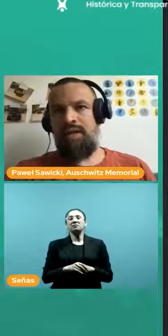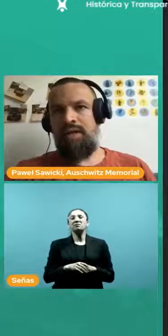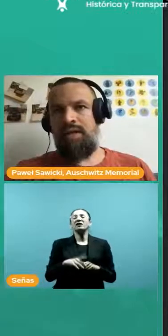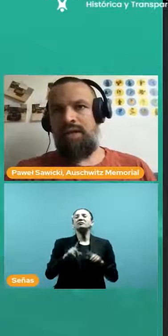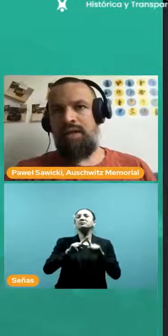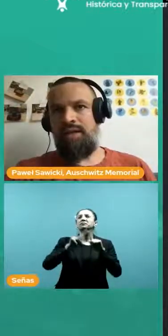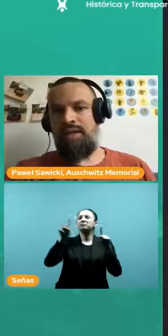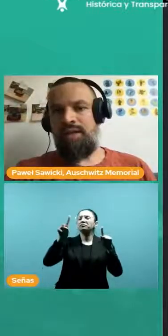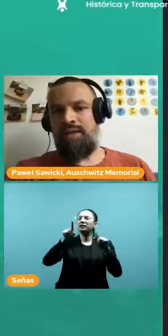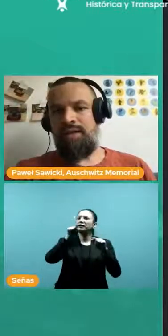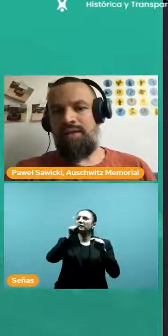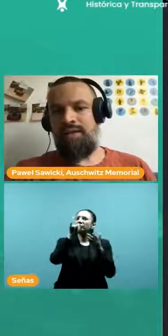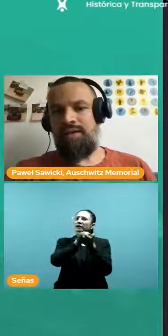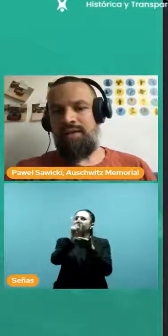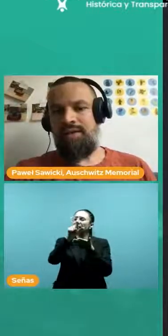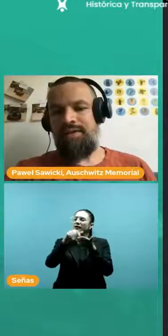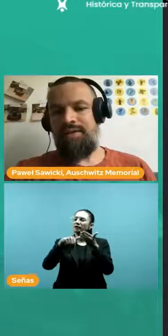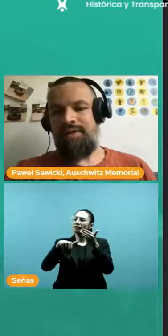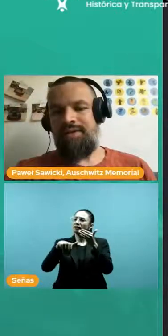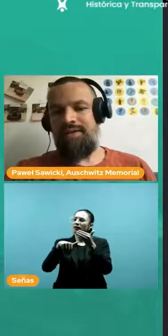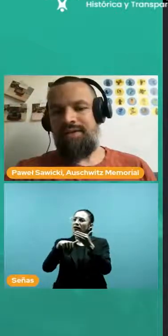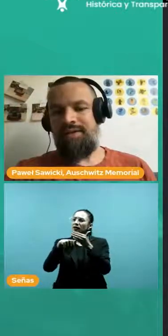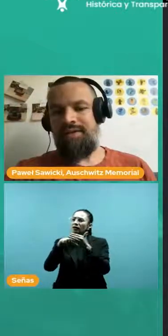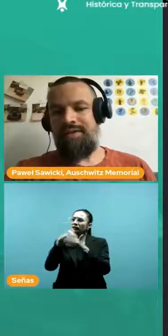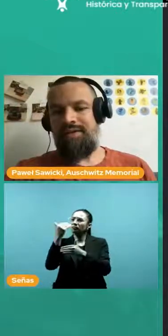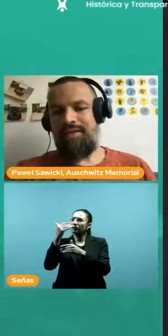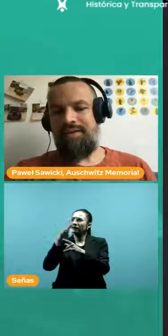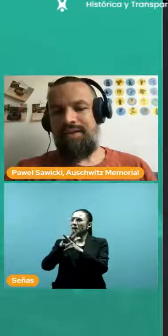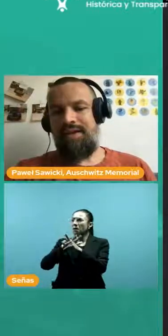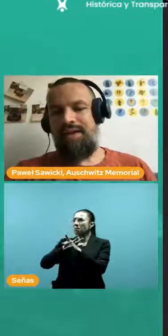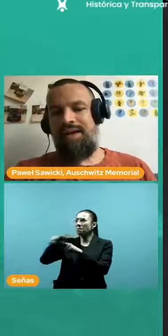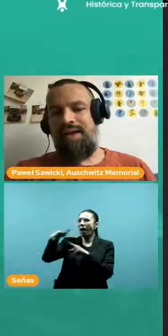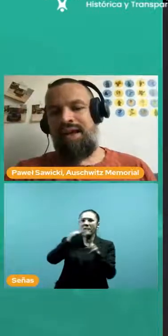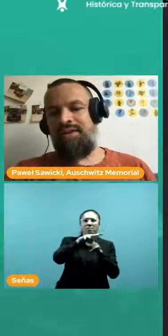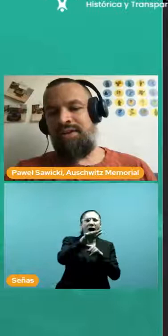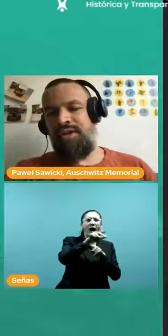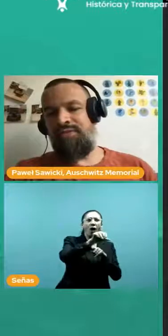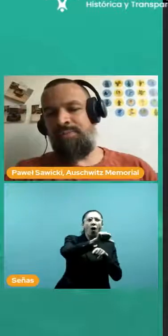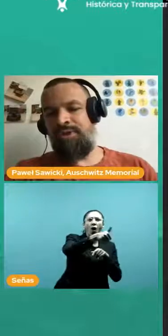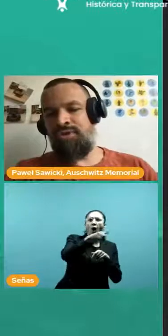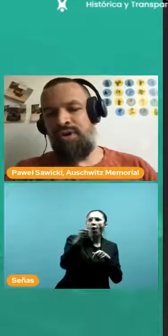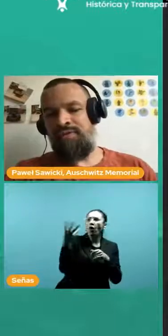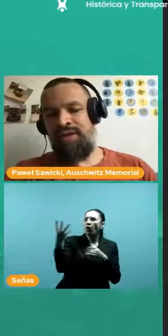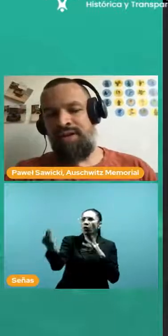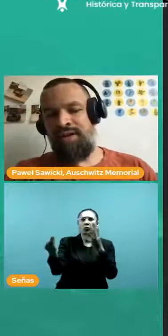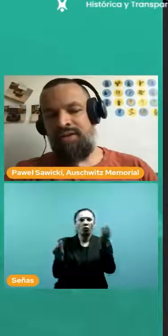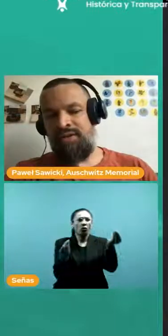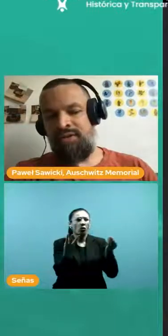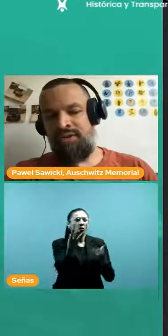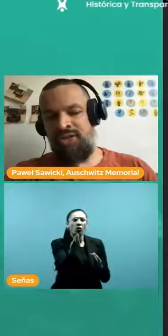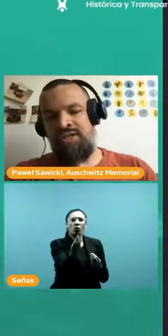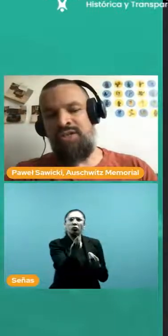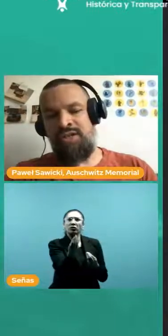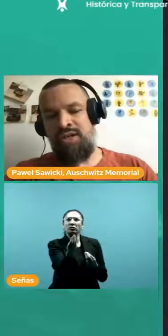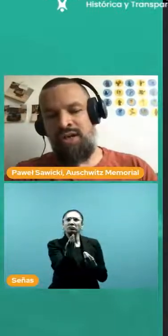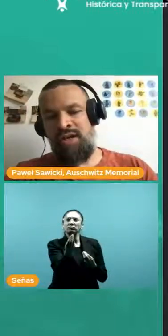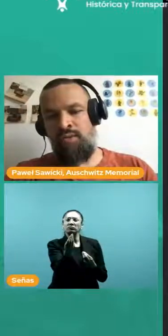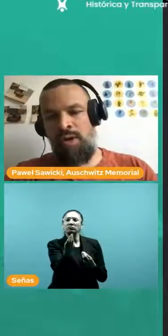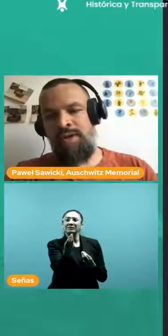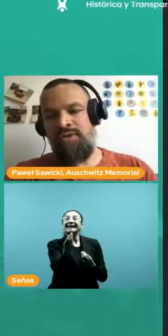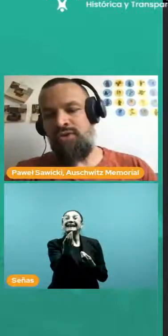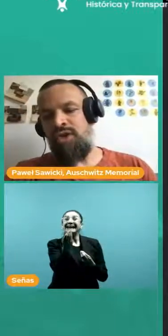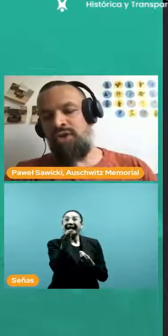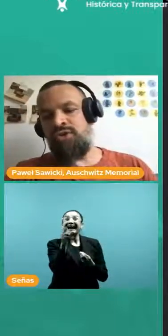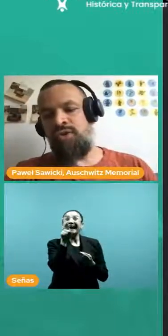comenzó también a atacar a otros grupos de personas. And here you have a picture of a Sinti, y tenemos